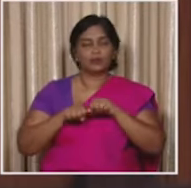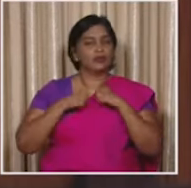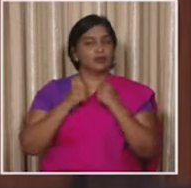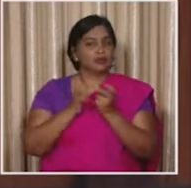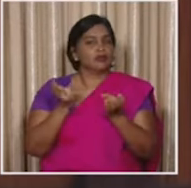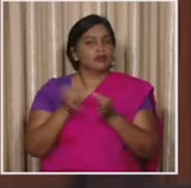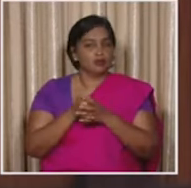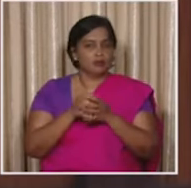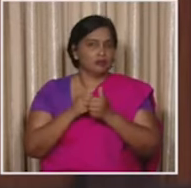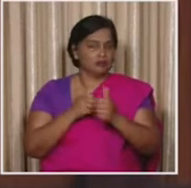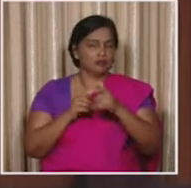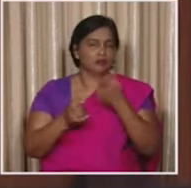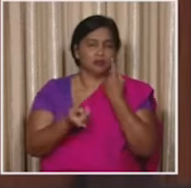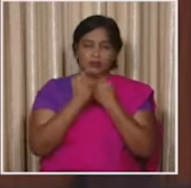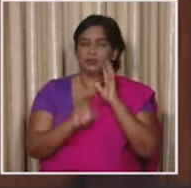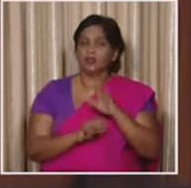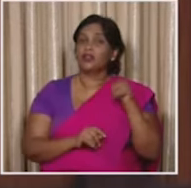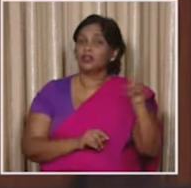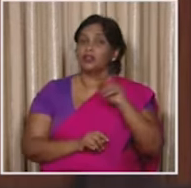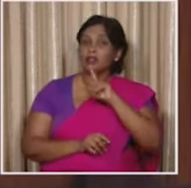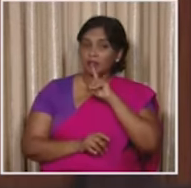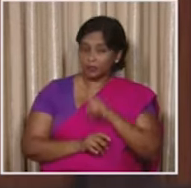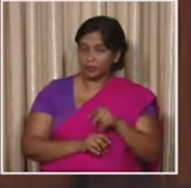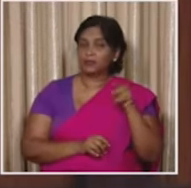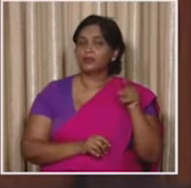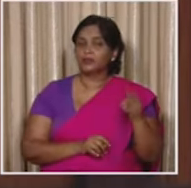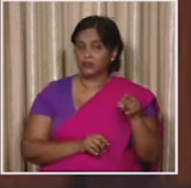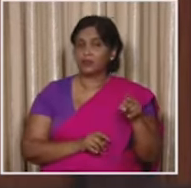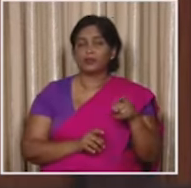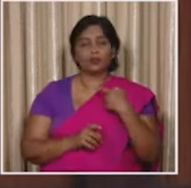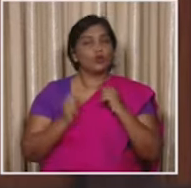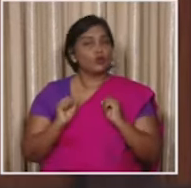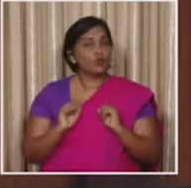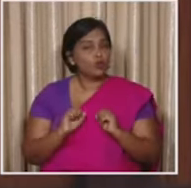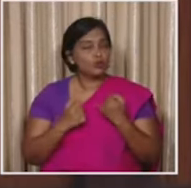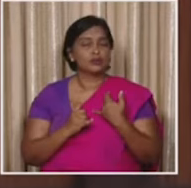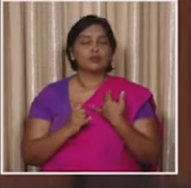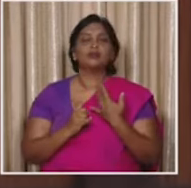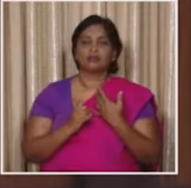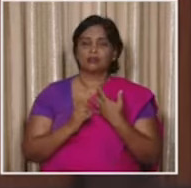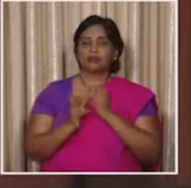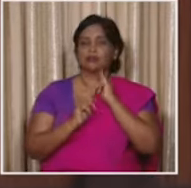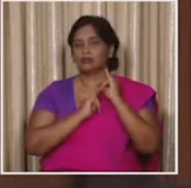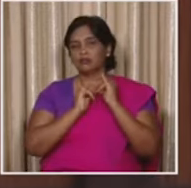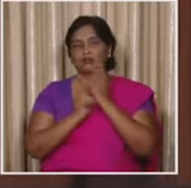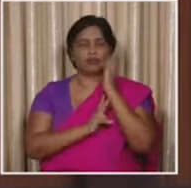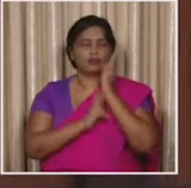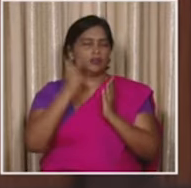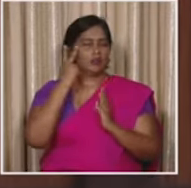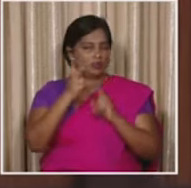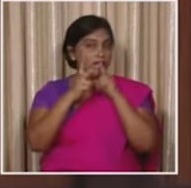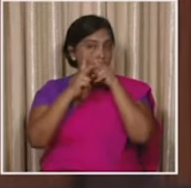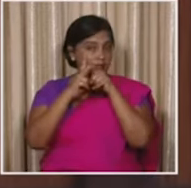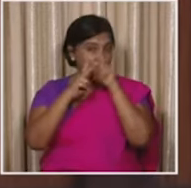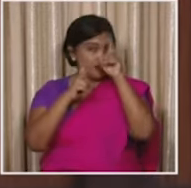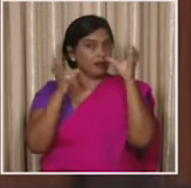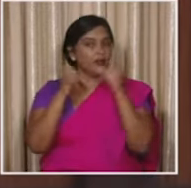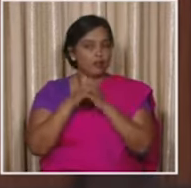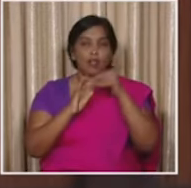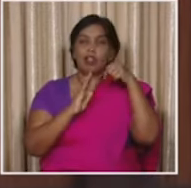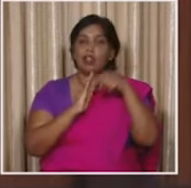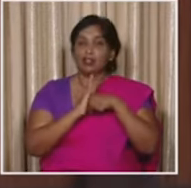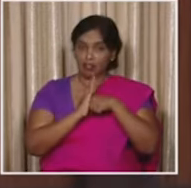on to say, there are two groups that criticize his effort. One group is the southern politicians who don't want this country to be united. The other group